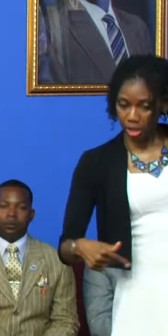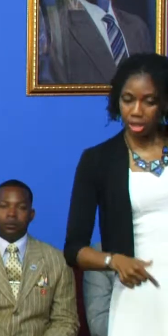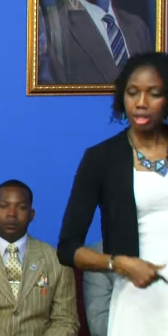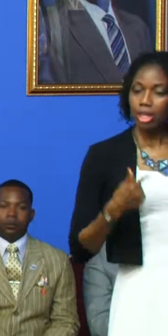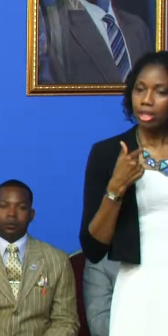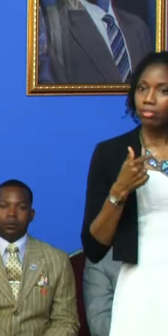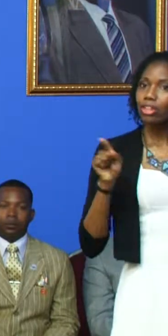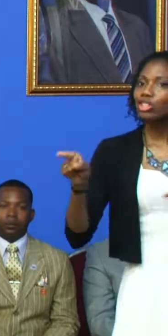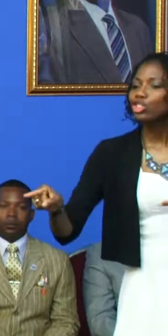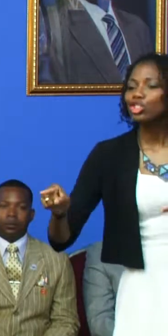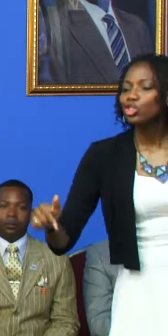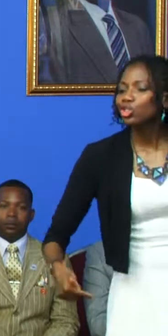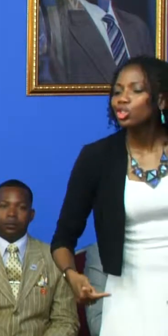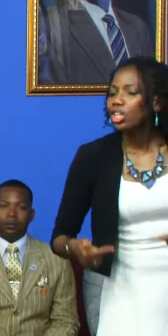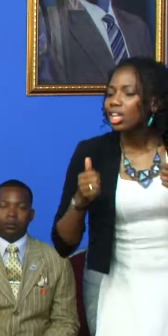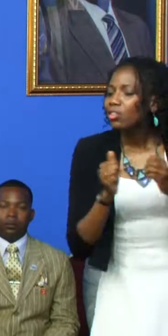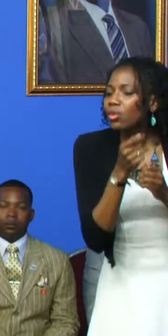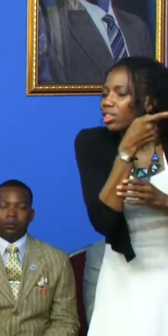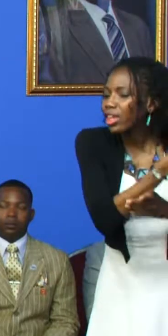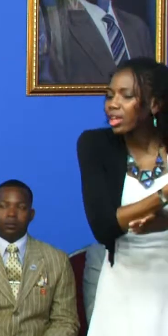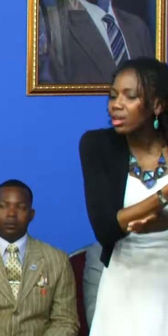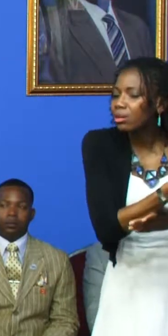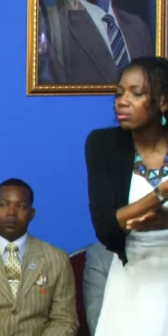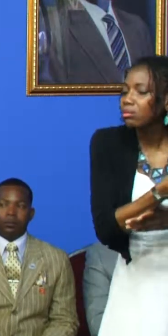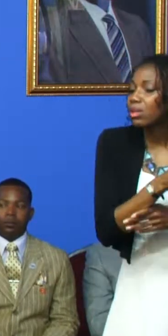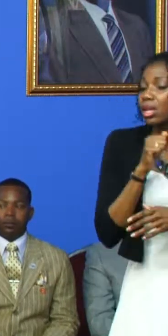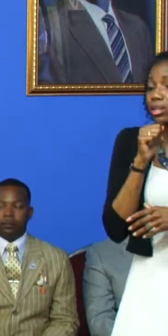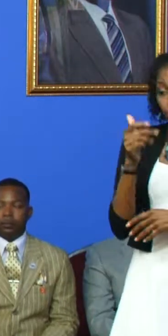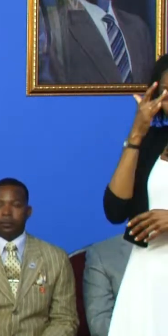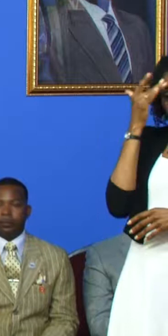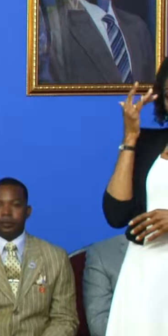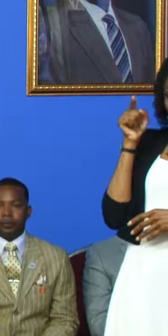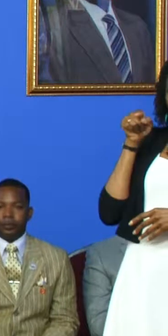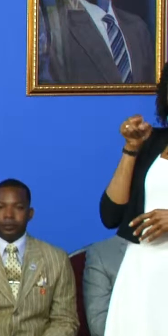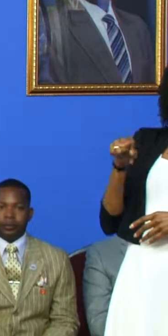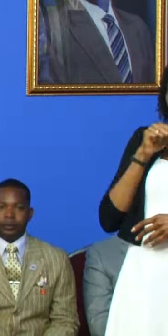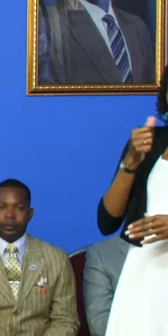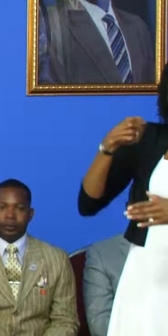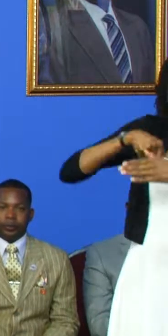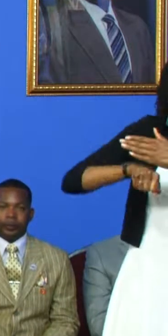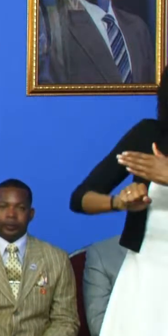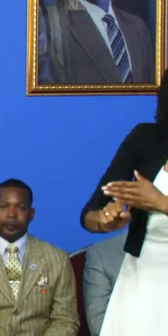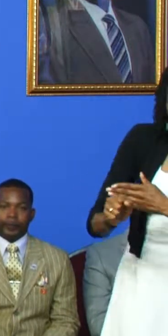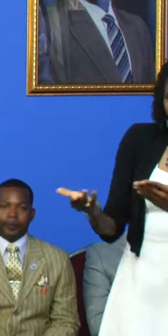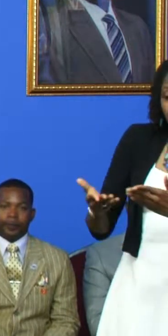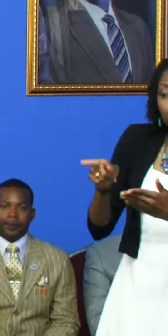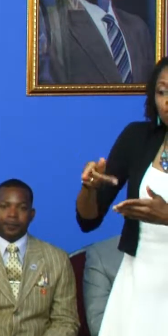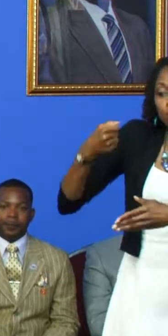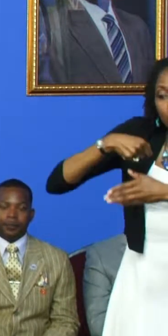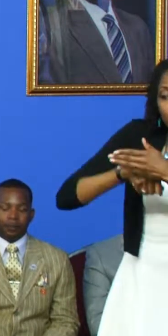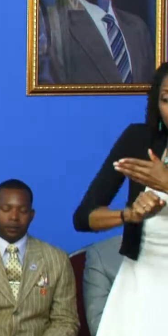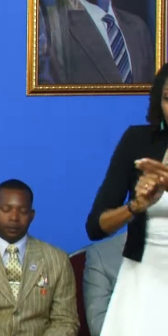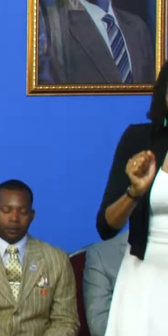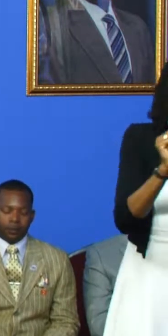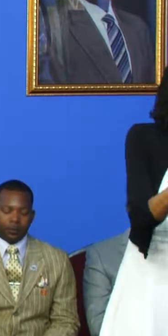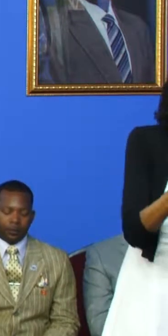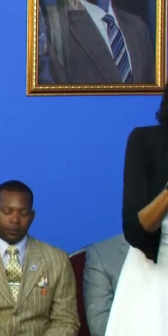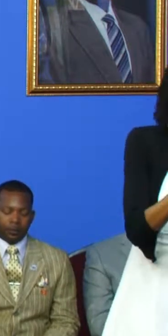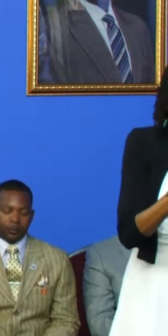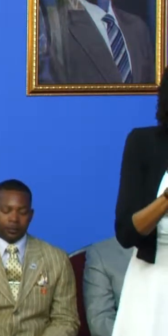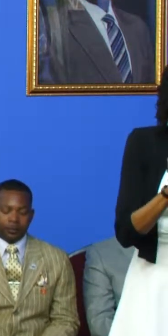his house. Don't forget now, you wasn't born in his house. You was born a slave on your way